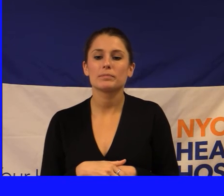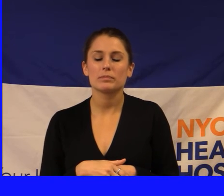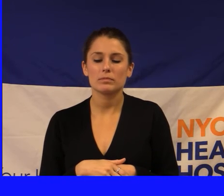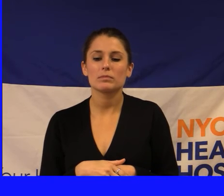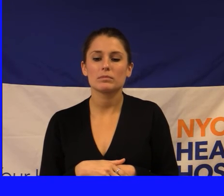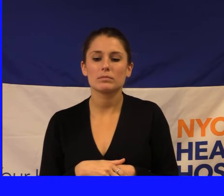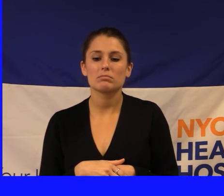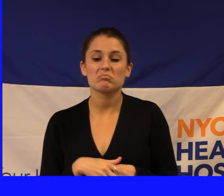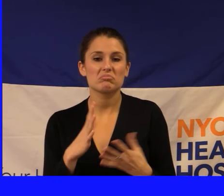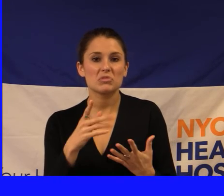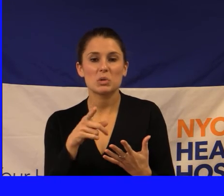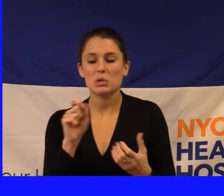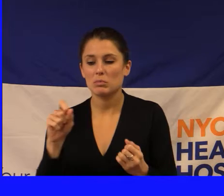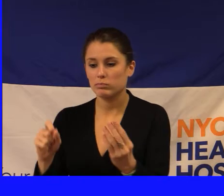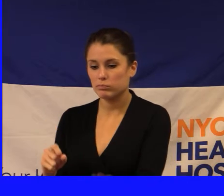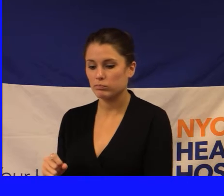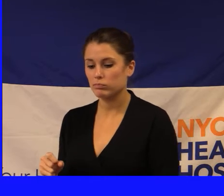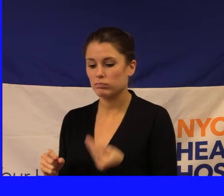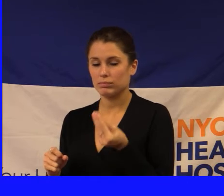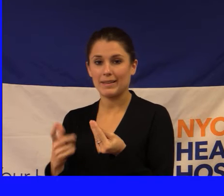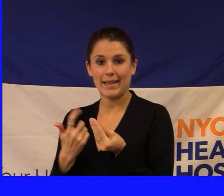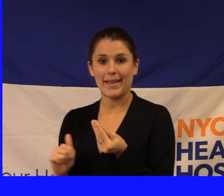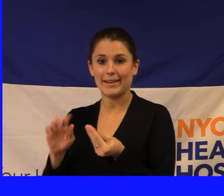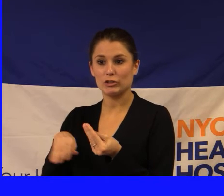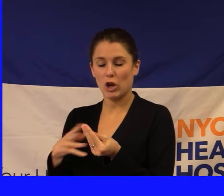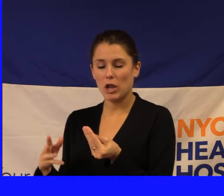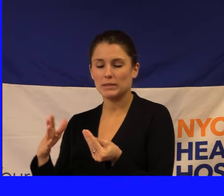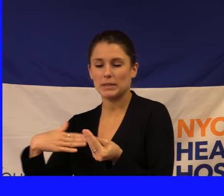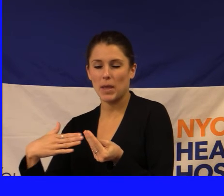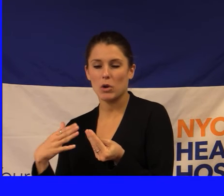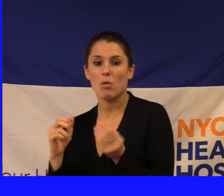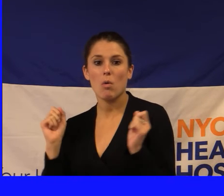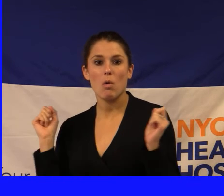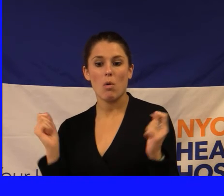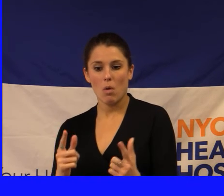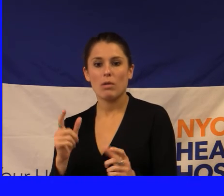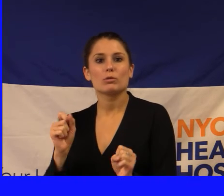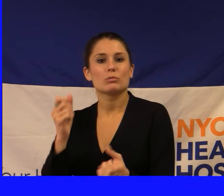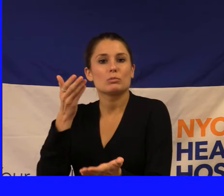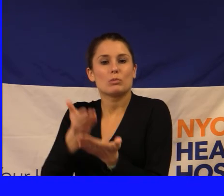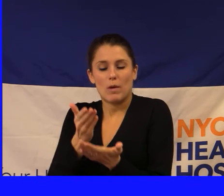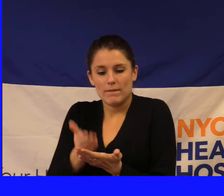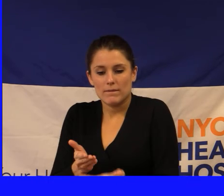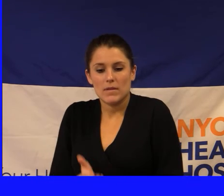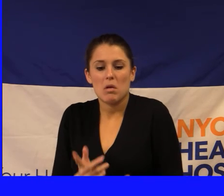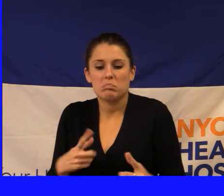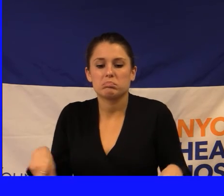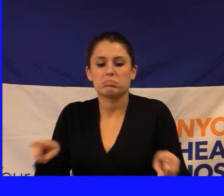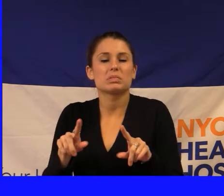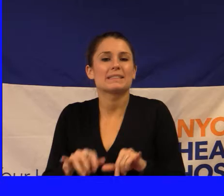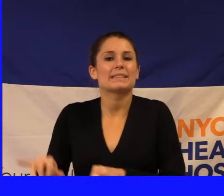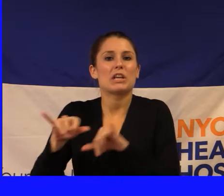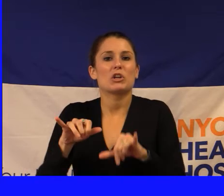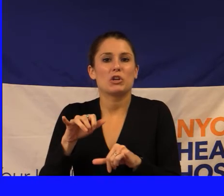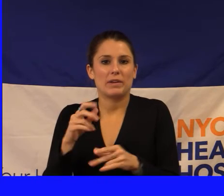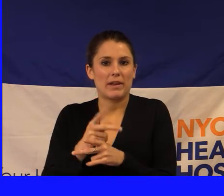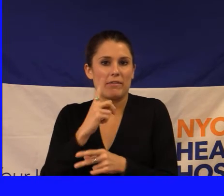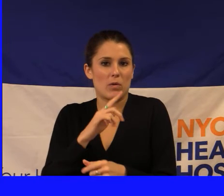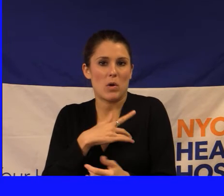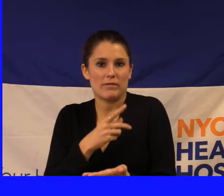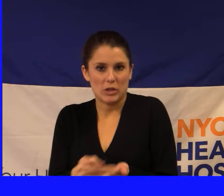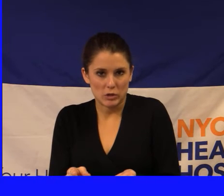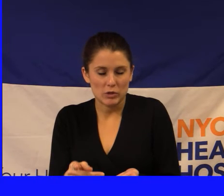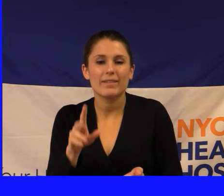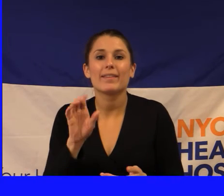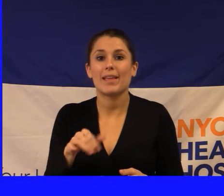up any chart and be able to prove that all these patients are getting the standard care for heart failure. We're really excited about